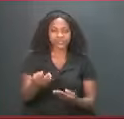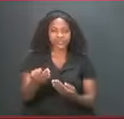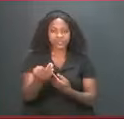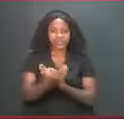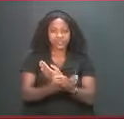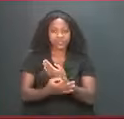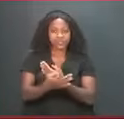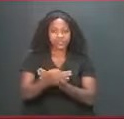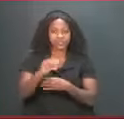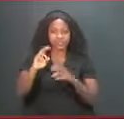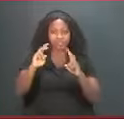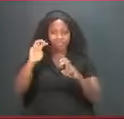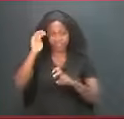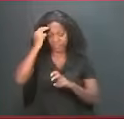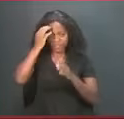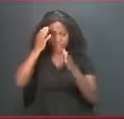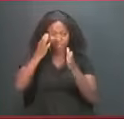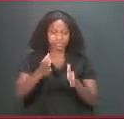Affairs.